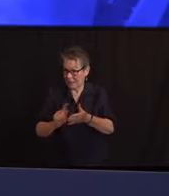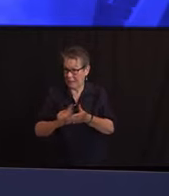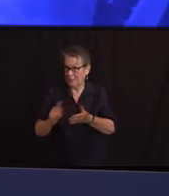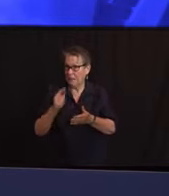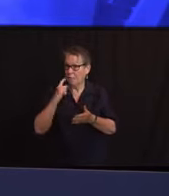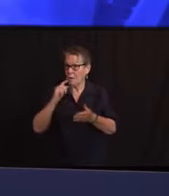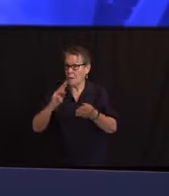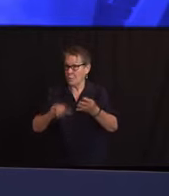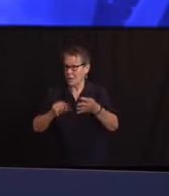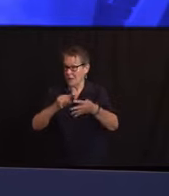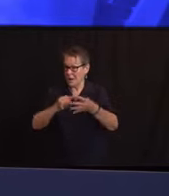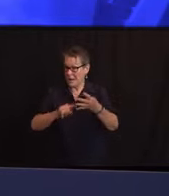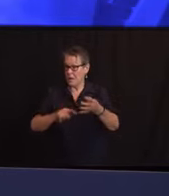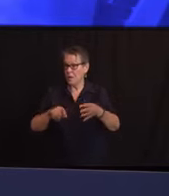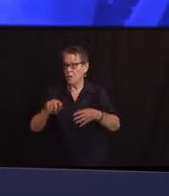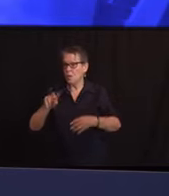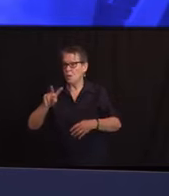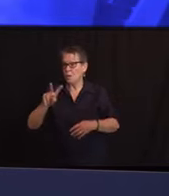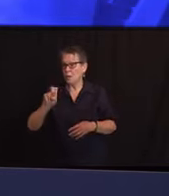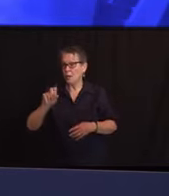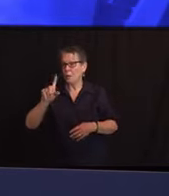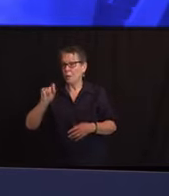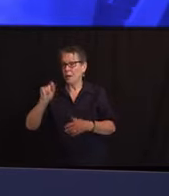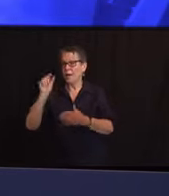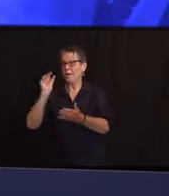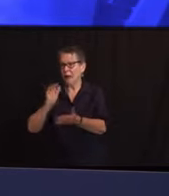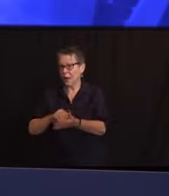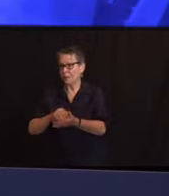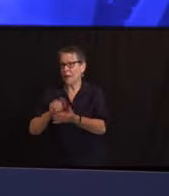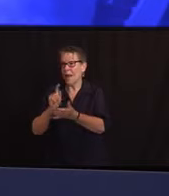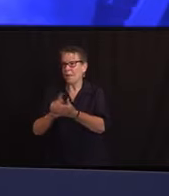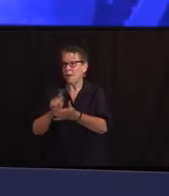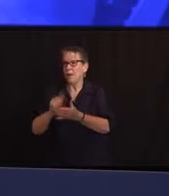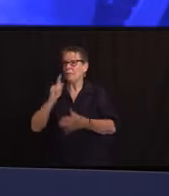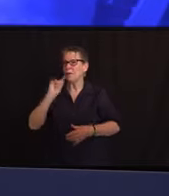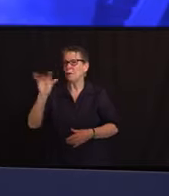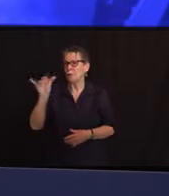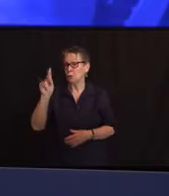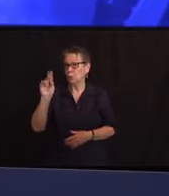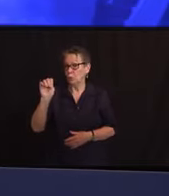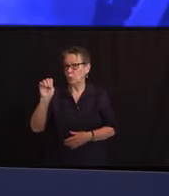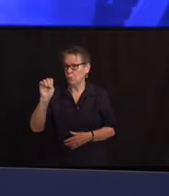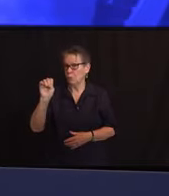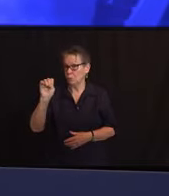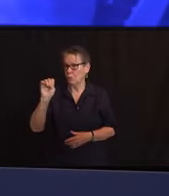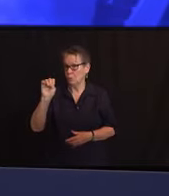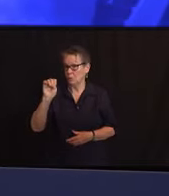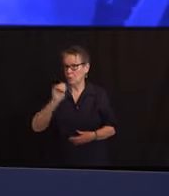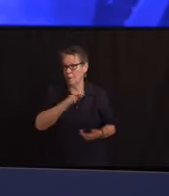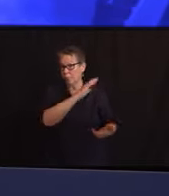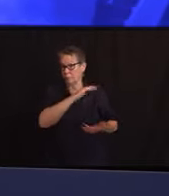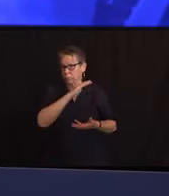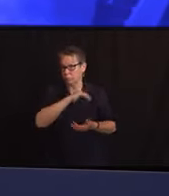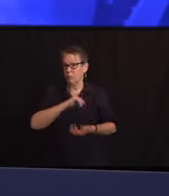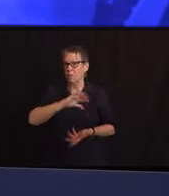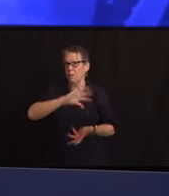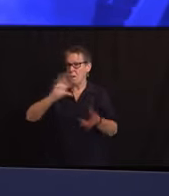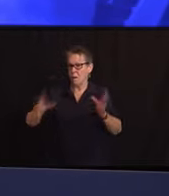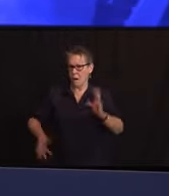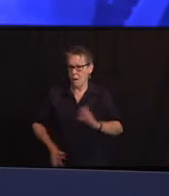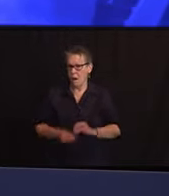doses each week through June. Our counties will have to administer, depending on where they are,